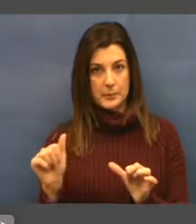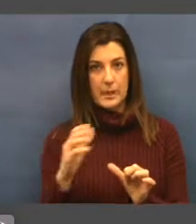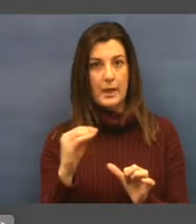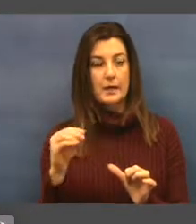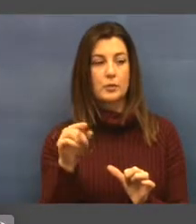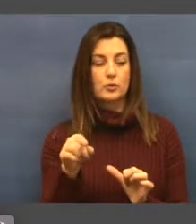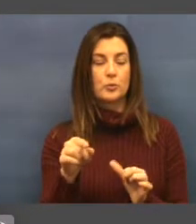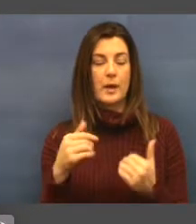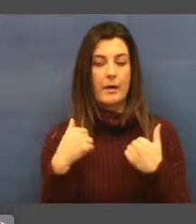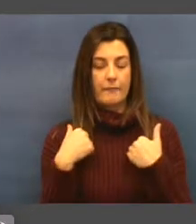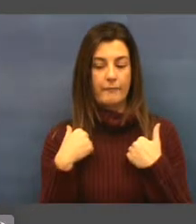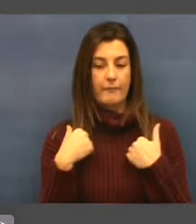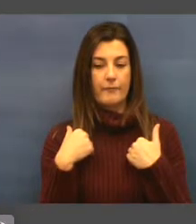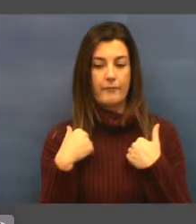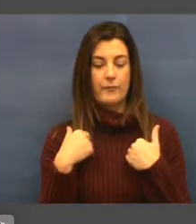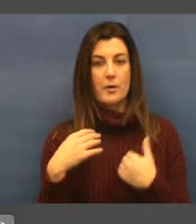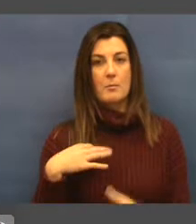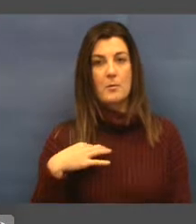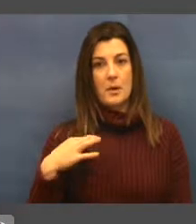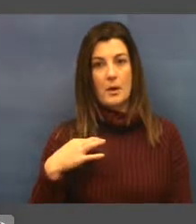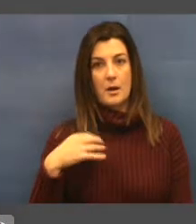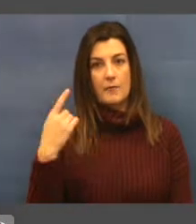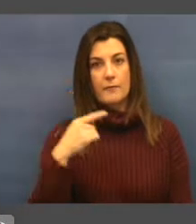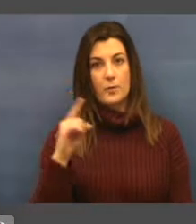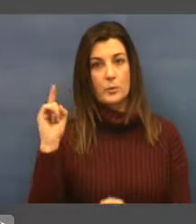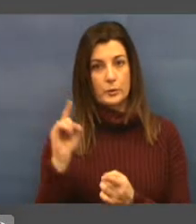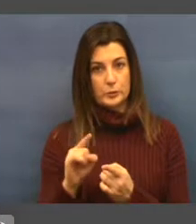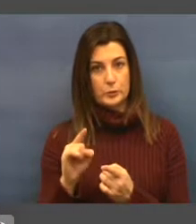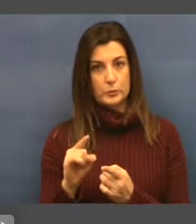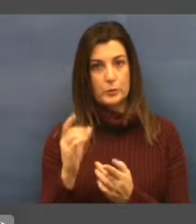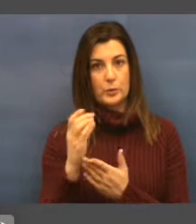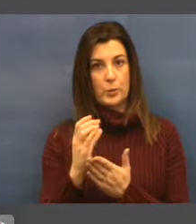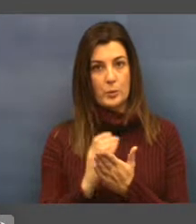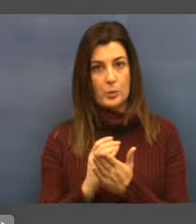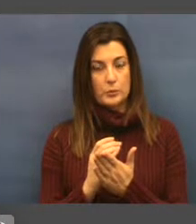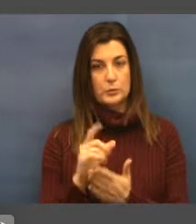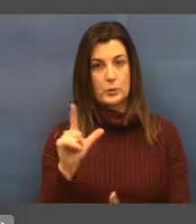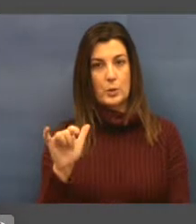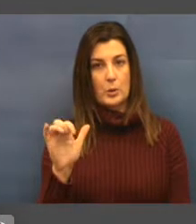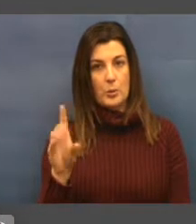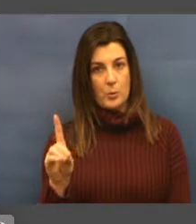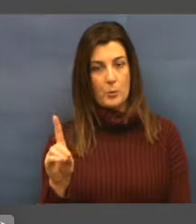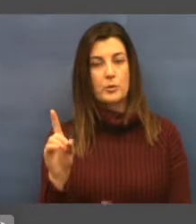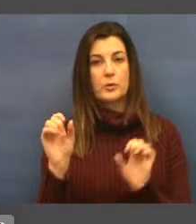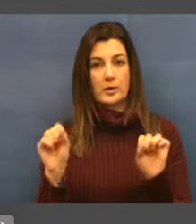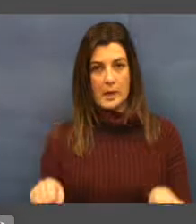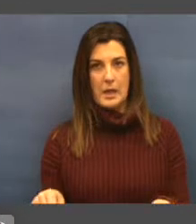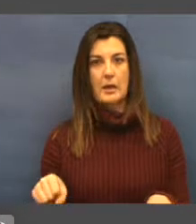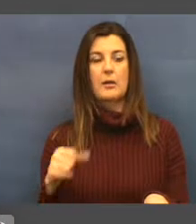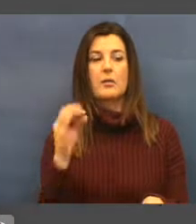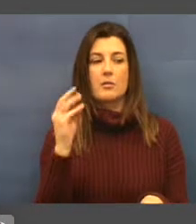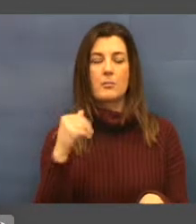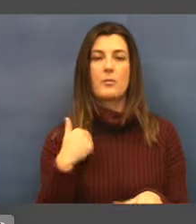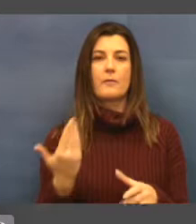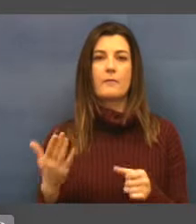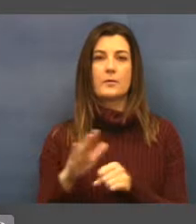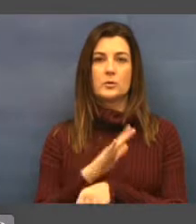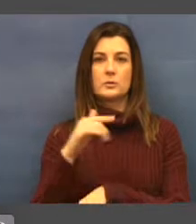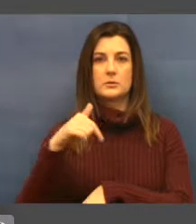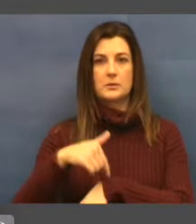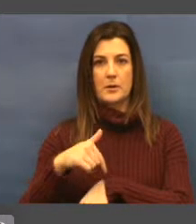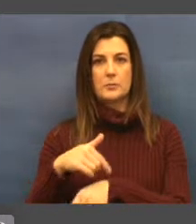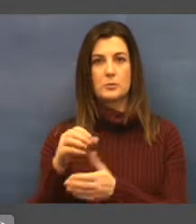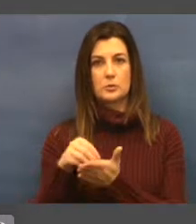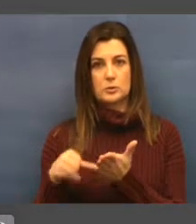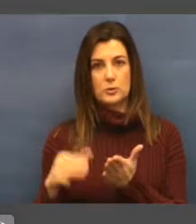you have applied for a reduced course load, you can be considered a full-time student if you're taking a